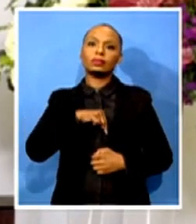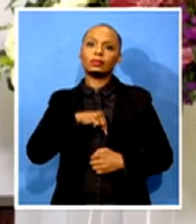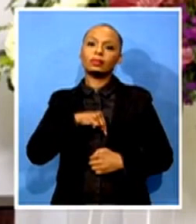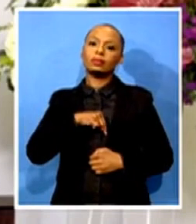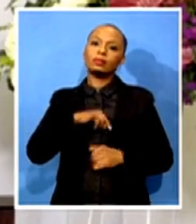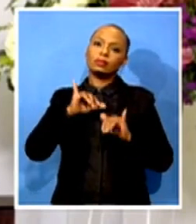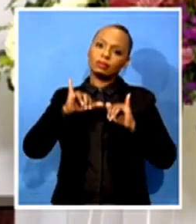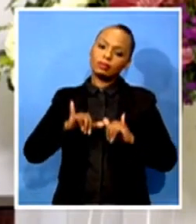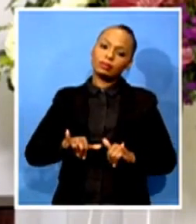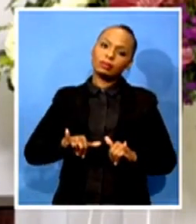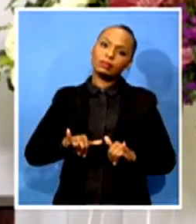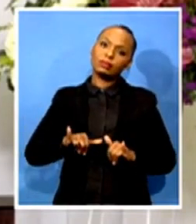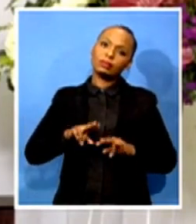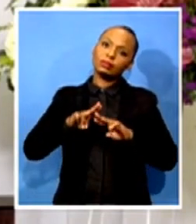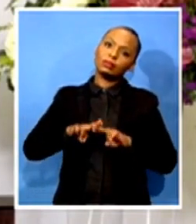sinawe